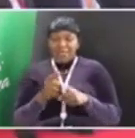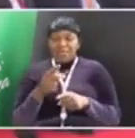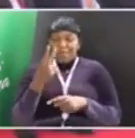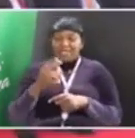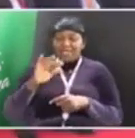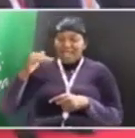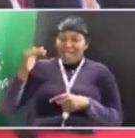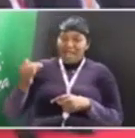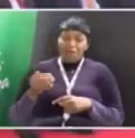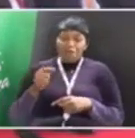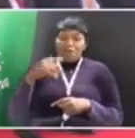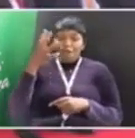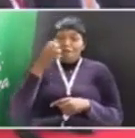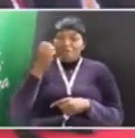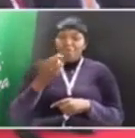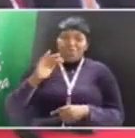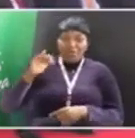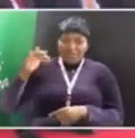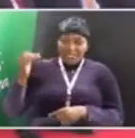Don't we have a beautiful country?